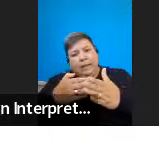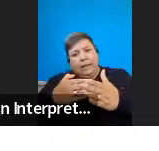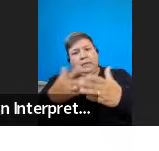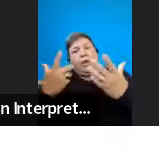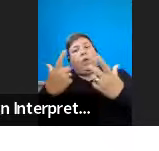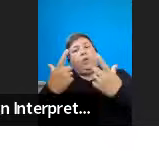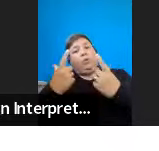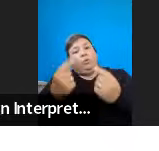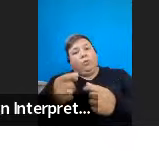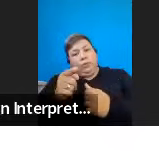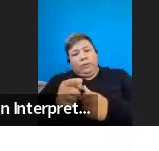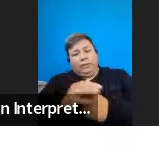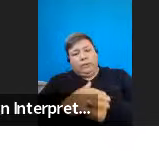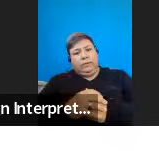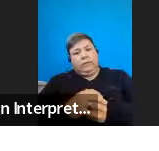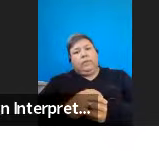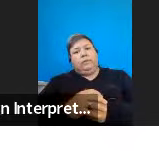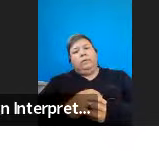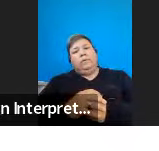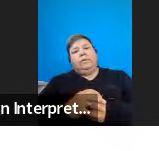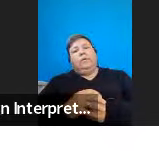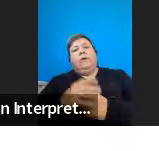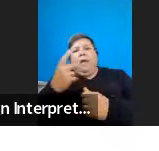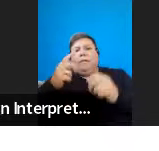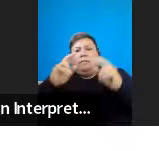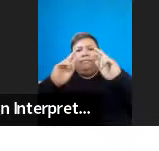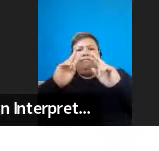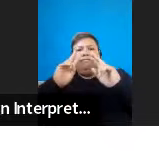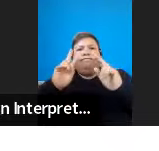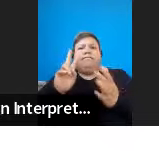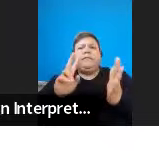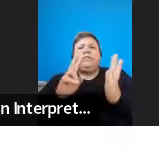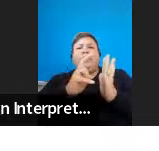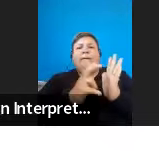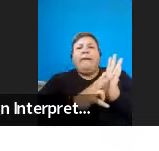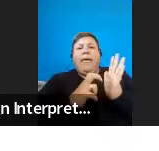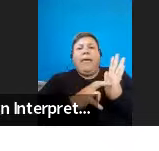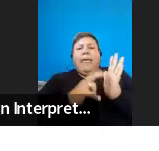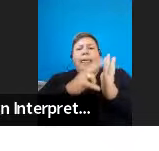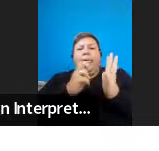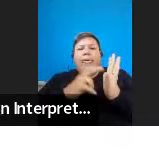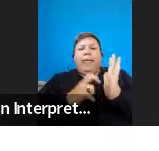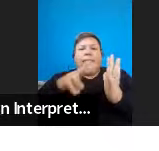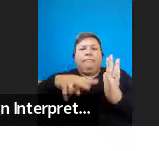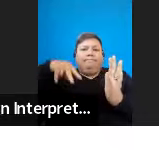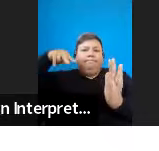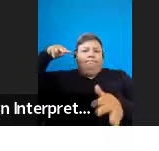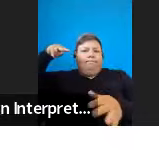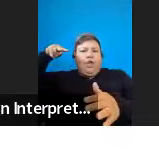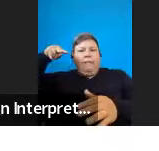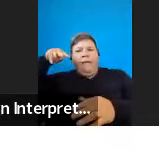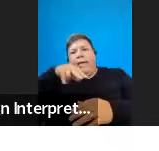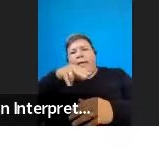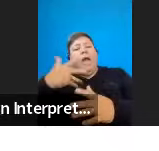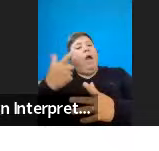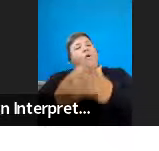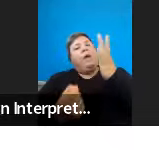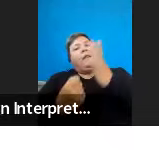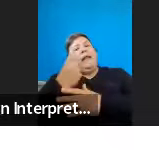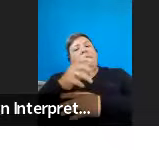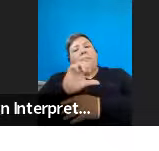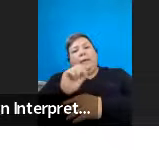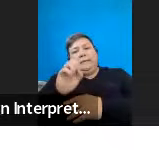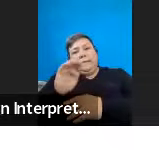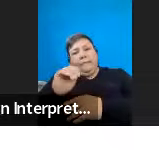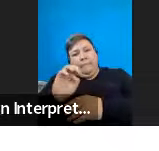program. And we also did a survey. We wanted to establish this to assess and do the dipstick to say, we don't want to develop for SMMEs, but you want to